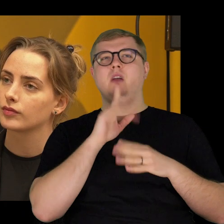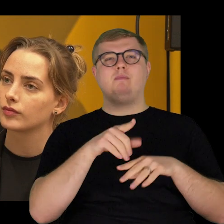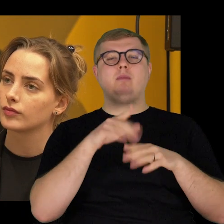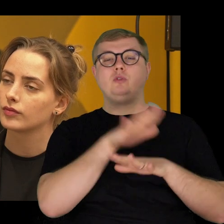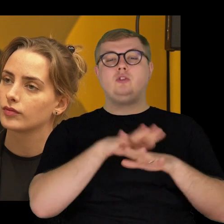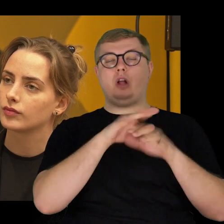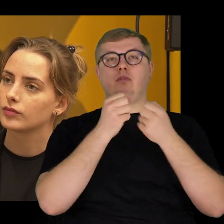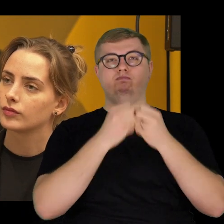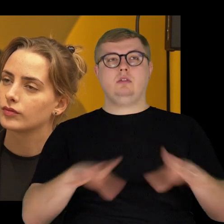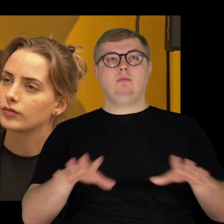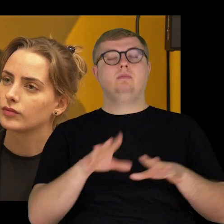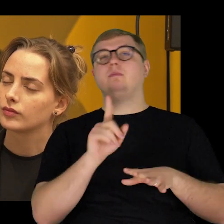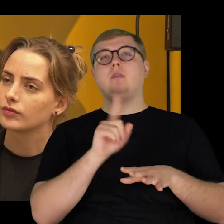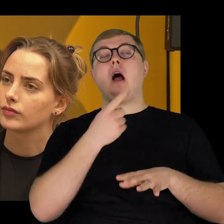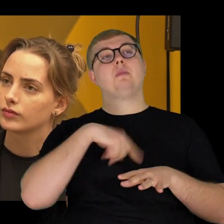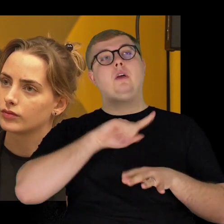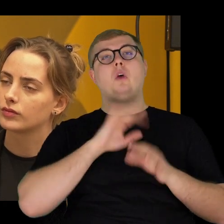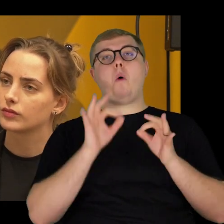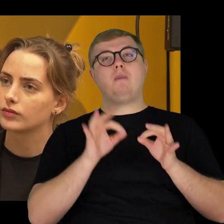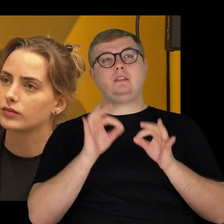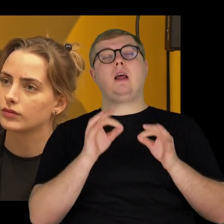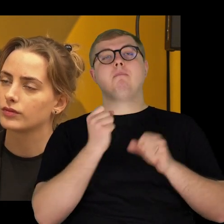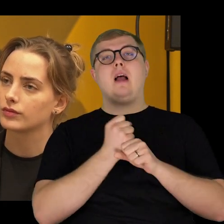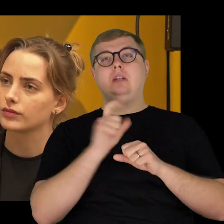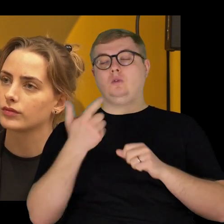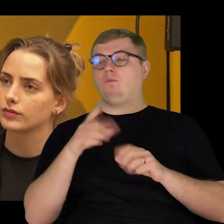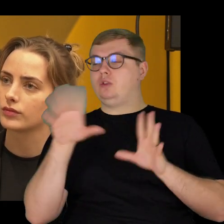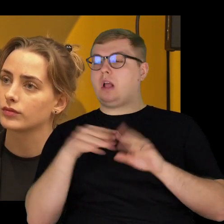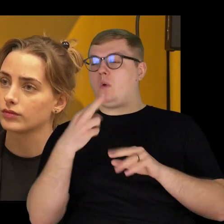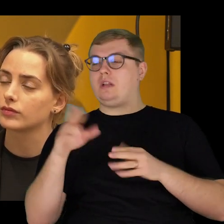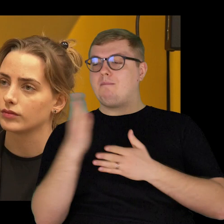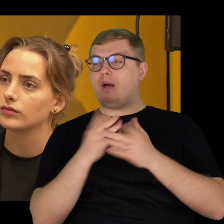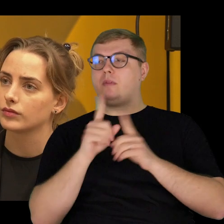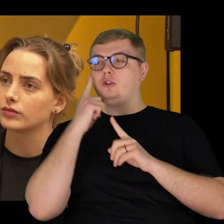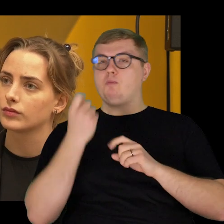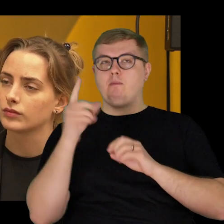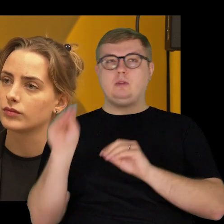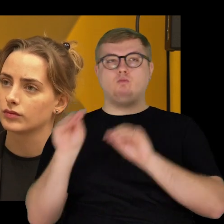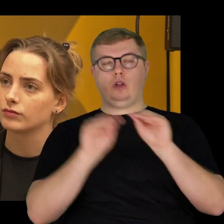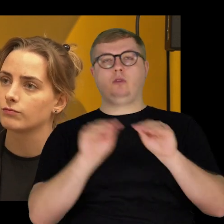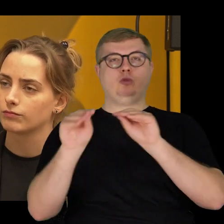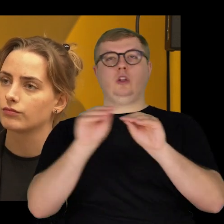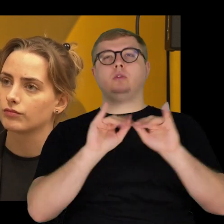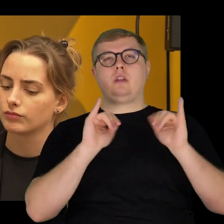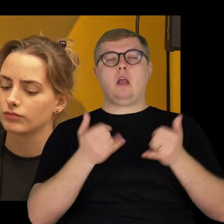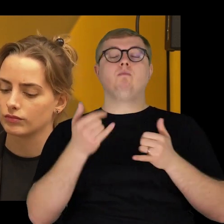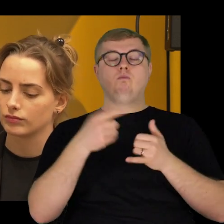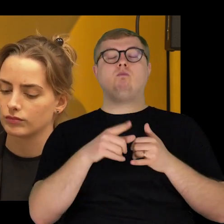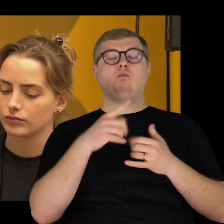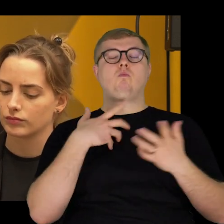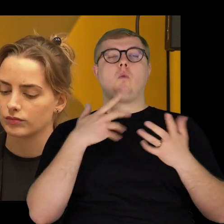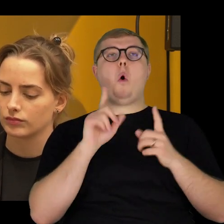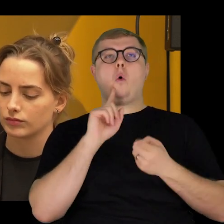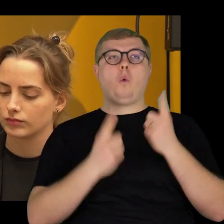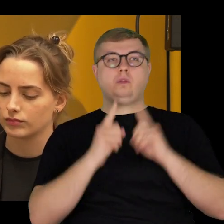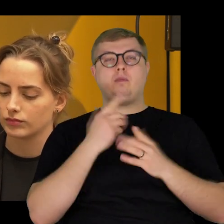work now is about bringing these kind of maps and these ideas back to gardens and reflecting with the gardens on what some of the